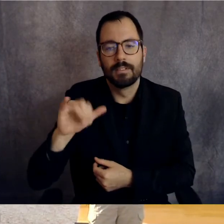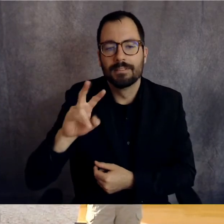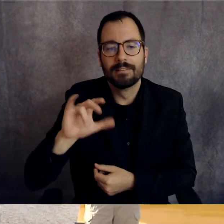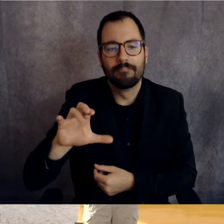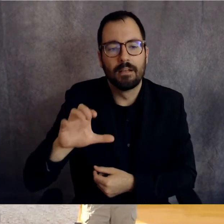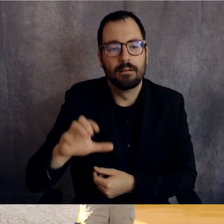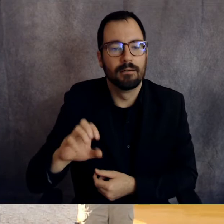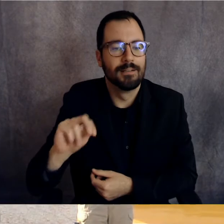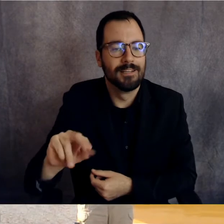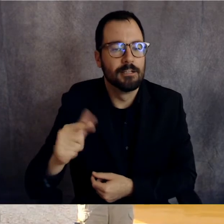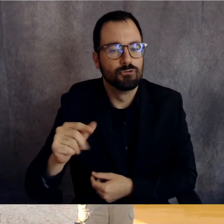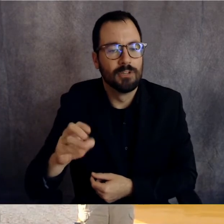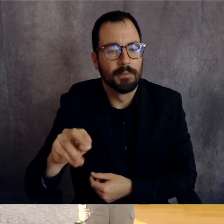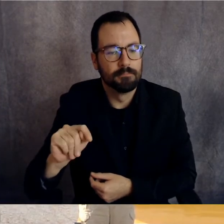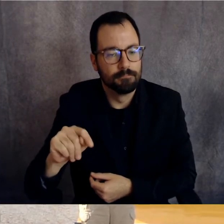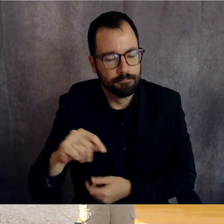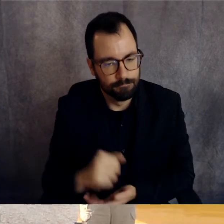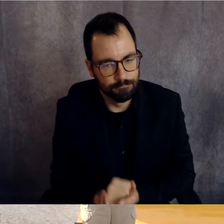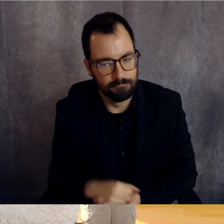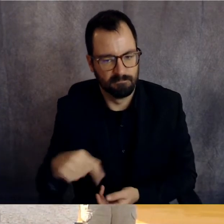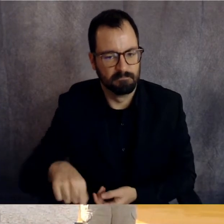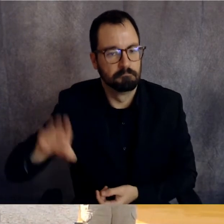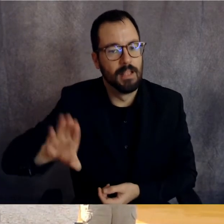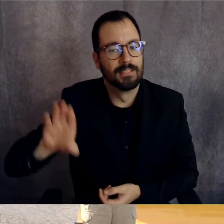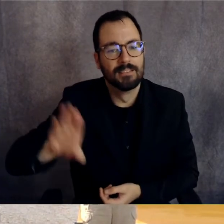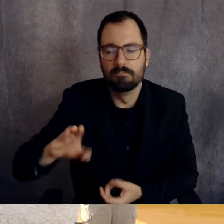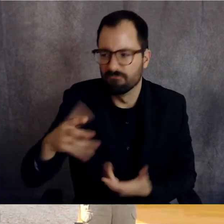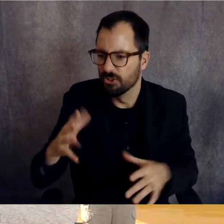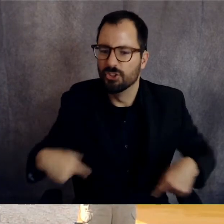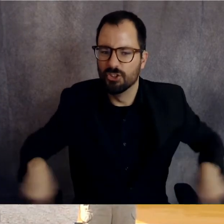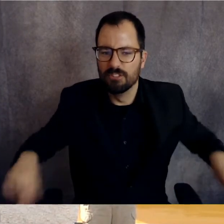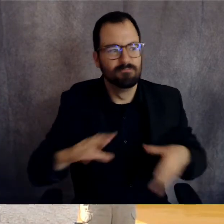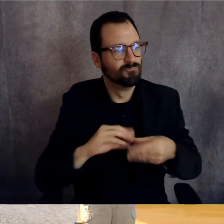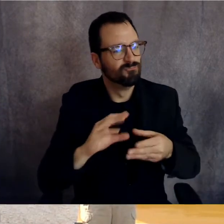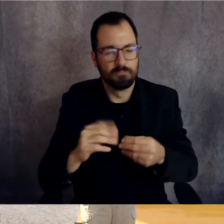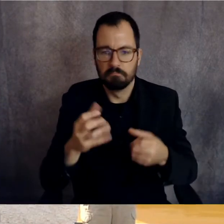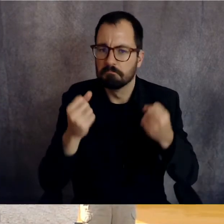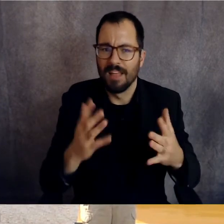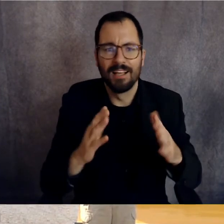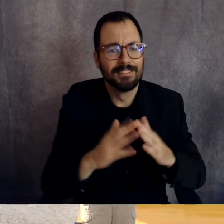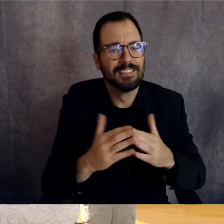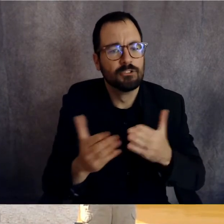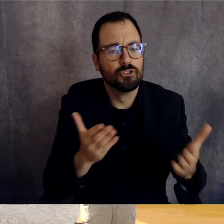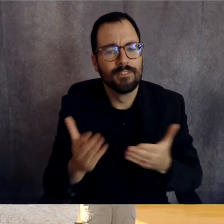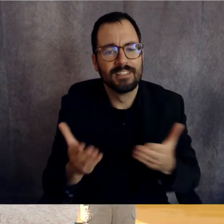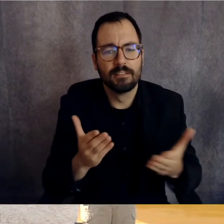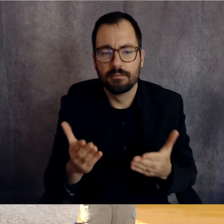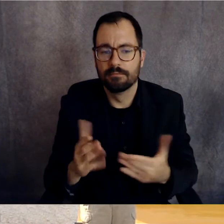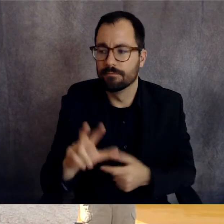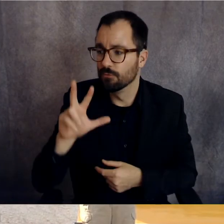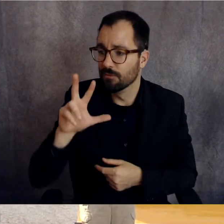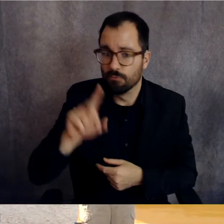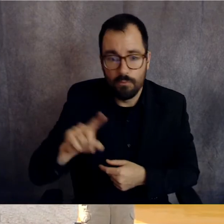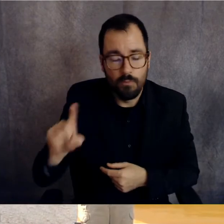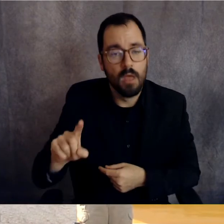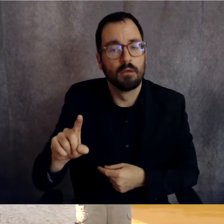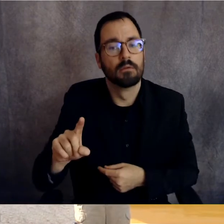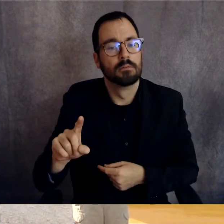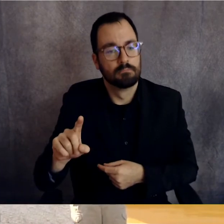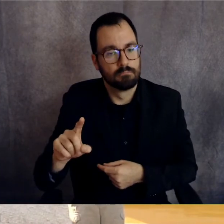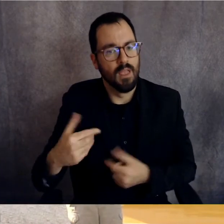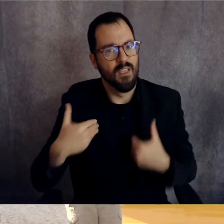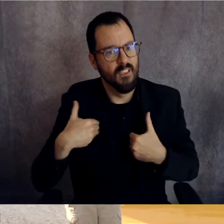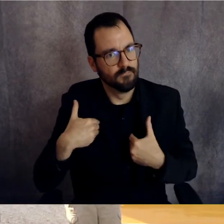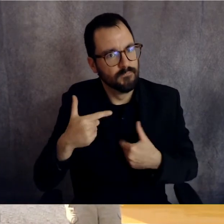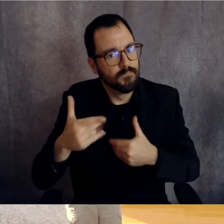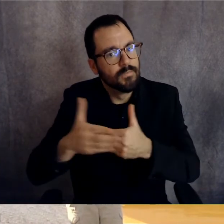Neighborhood Services for the City of Boston. And as you heard from my colleagues, there are many city services that we provide, and 311 and the neighborhood liaisons